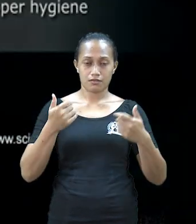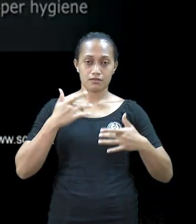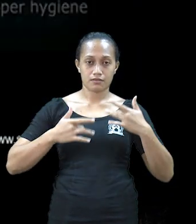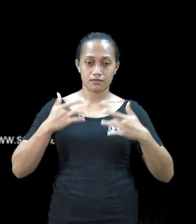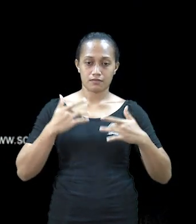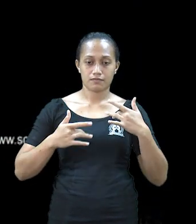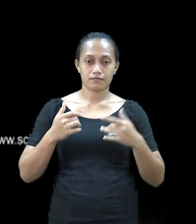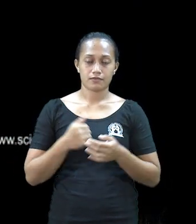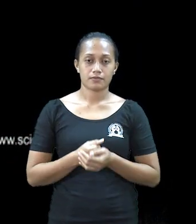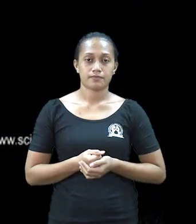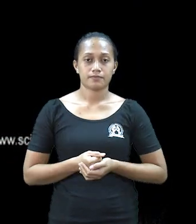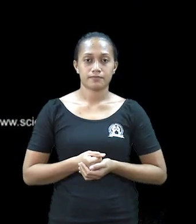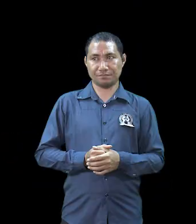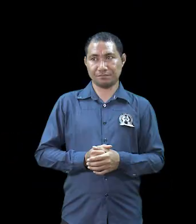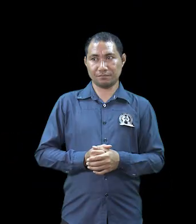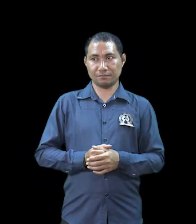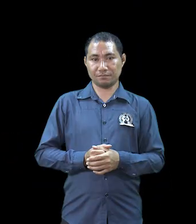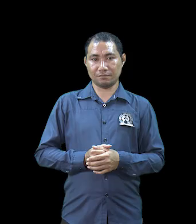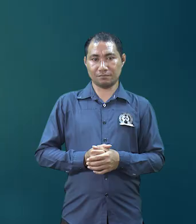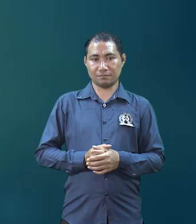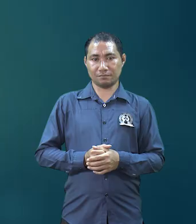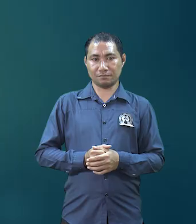life.